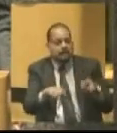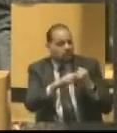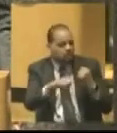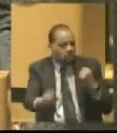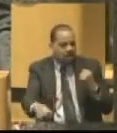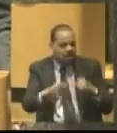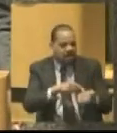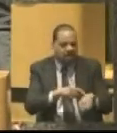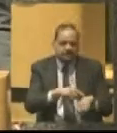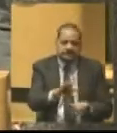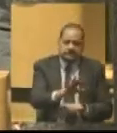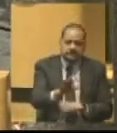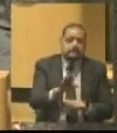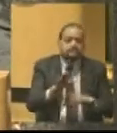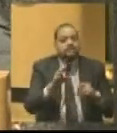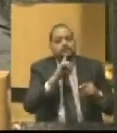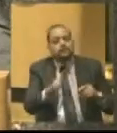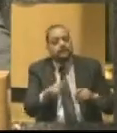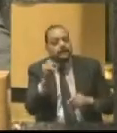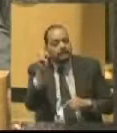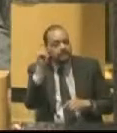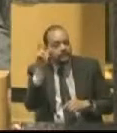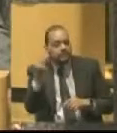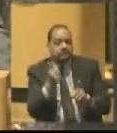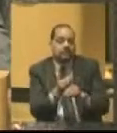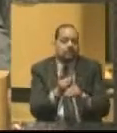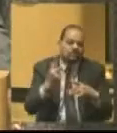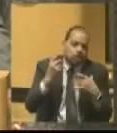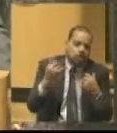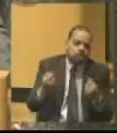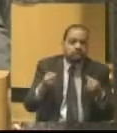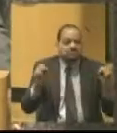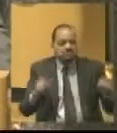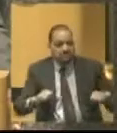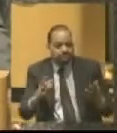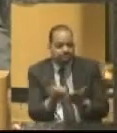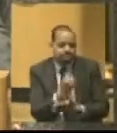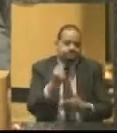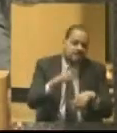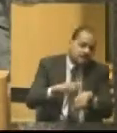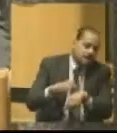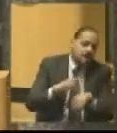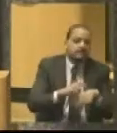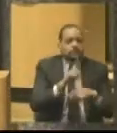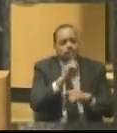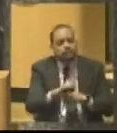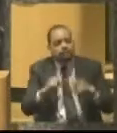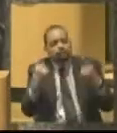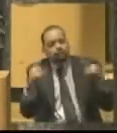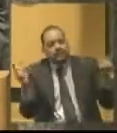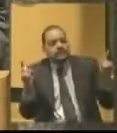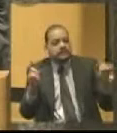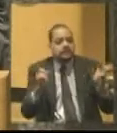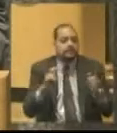quote, against all timorous counsels, Lincoln had the courage to seize the moment. This was greatness, and since it's Emerson talking, we